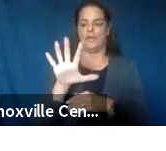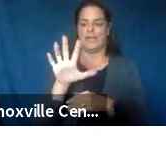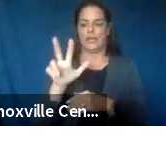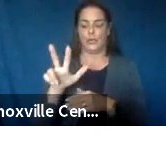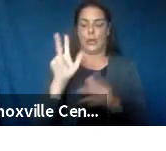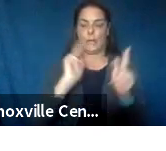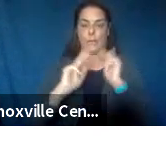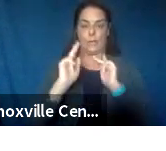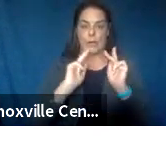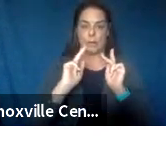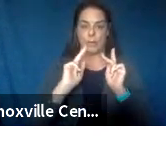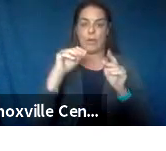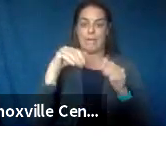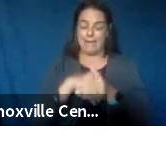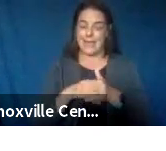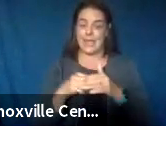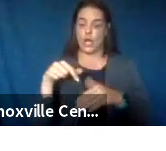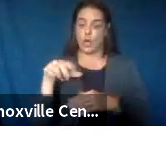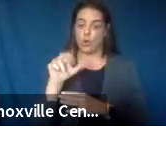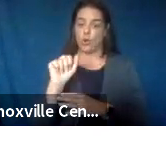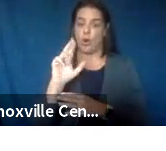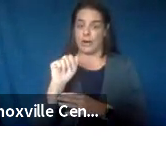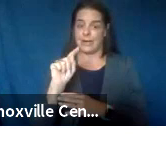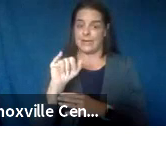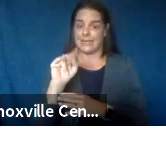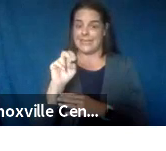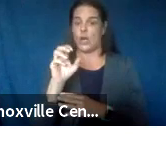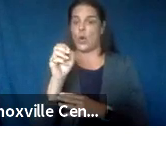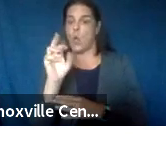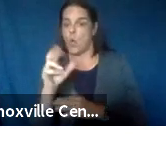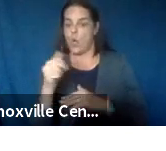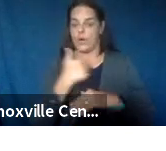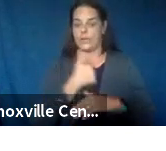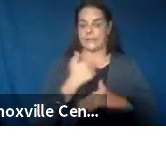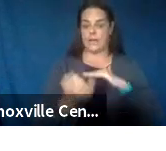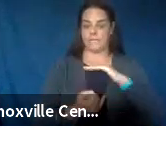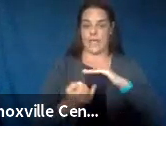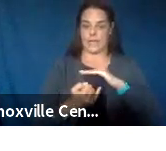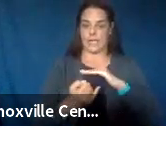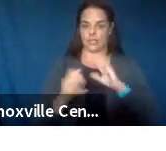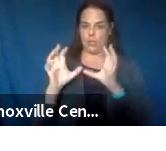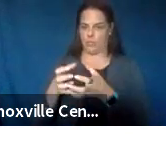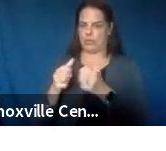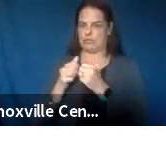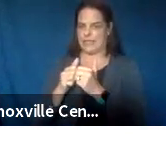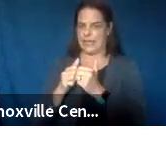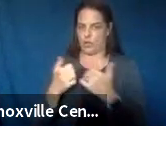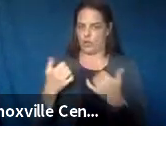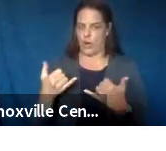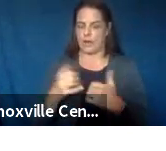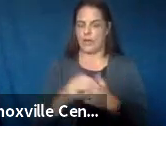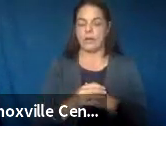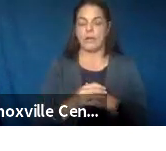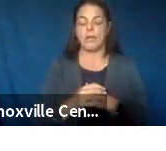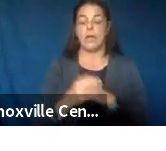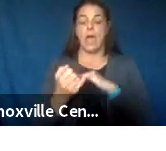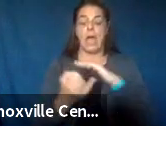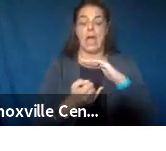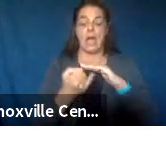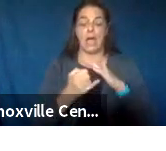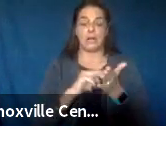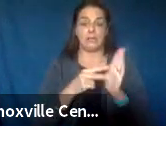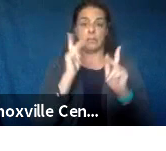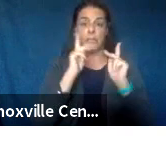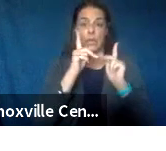1,253 people in quarantine or self-isolation. I'm lumping those together right now. Isolation being for those